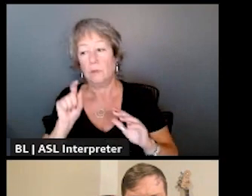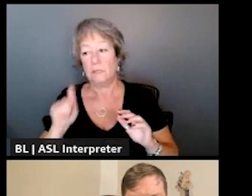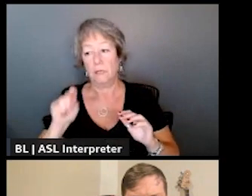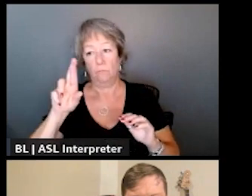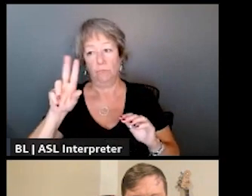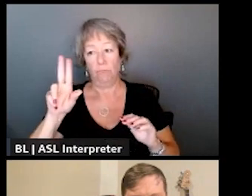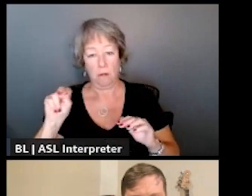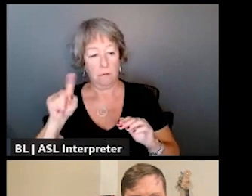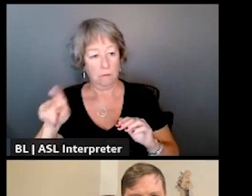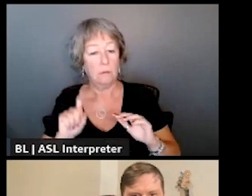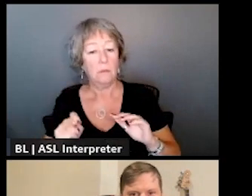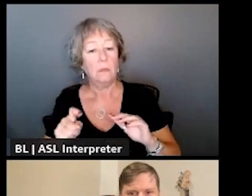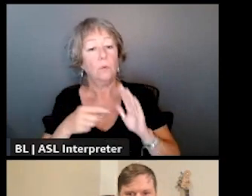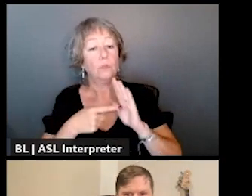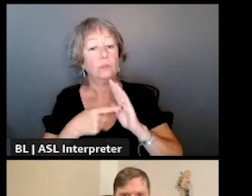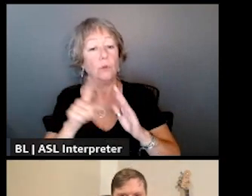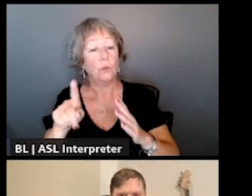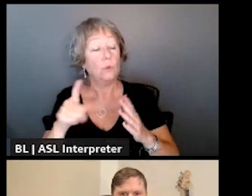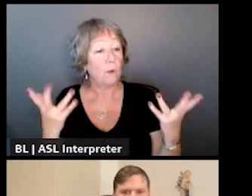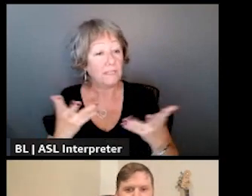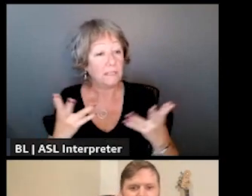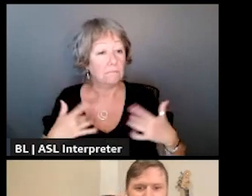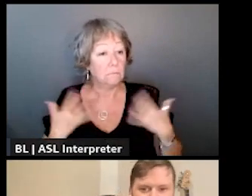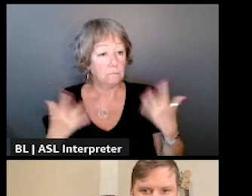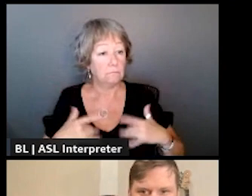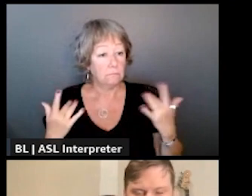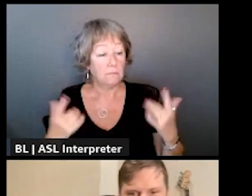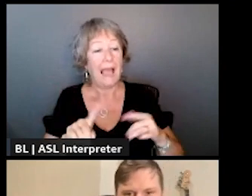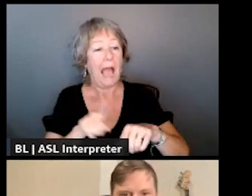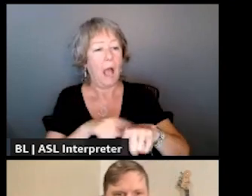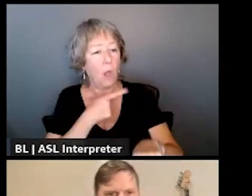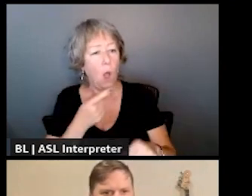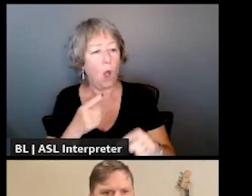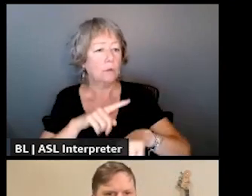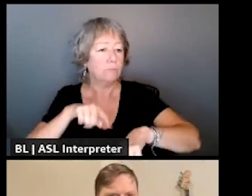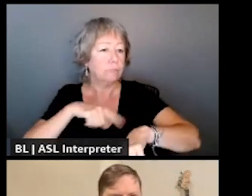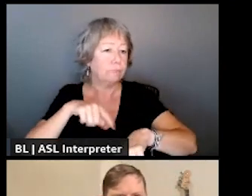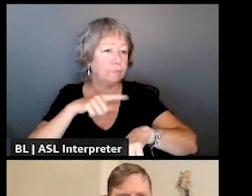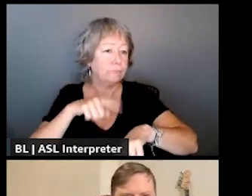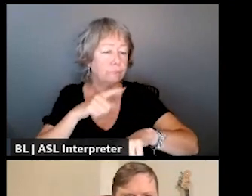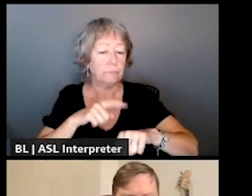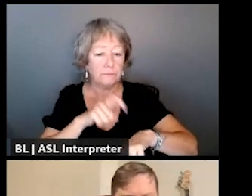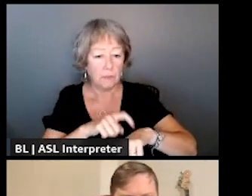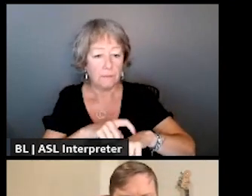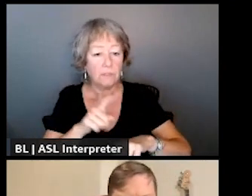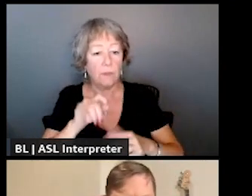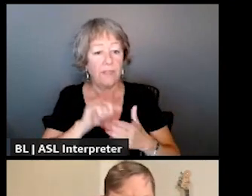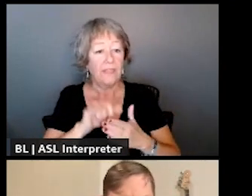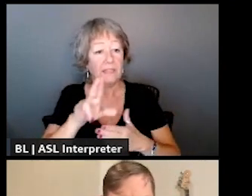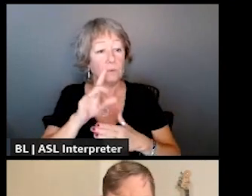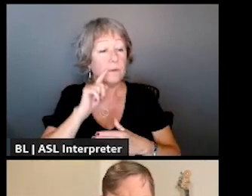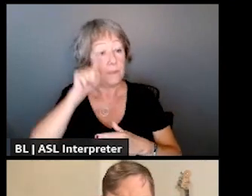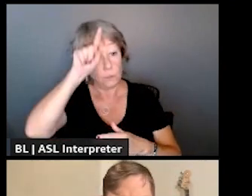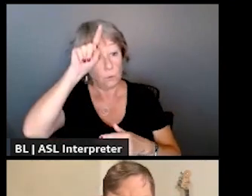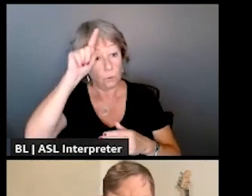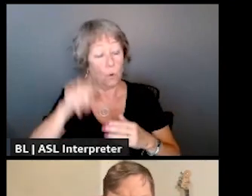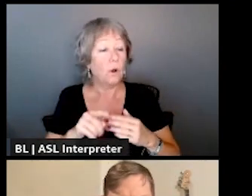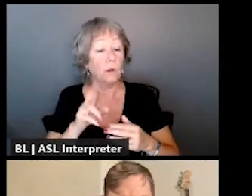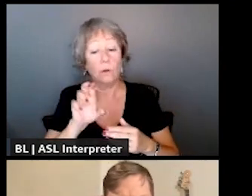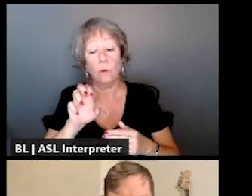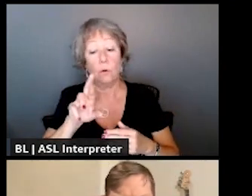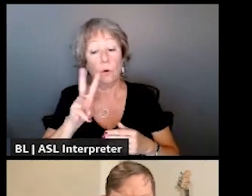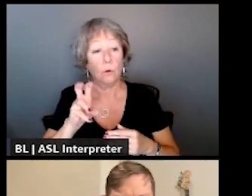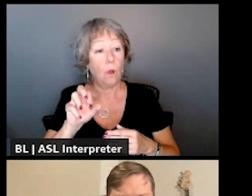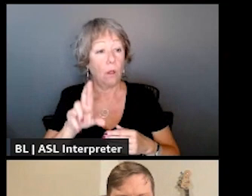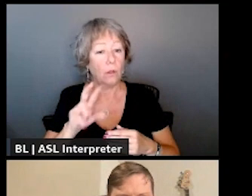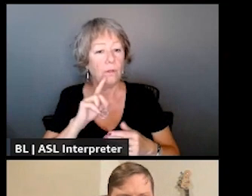show you the state it's in. It'll show you the last run, and it'll show you how long it takes. So this Unicorn crawler that I already provisioned, that took